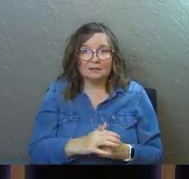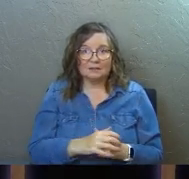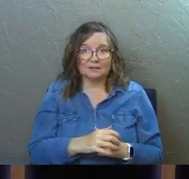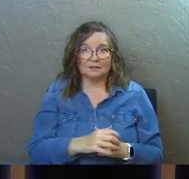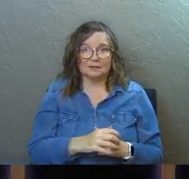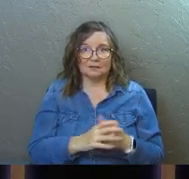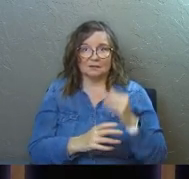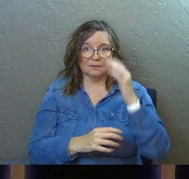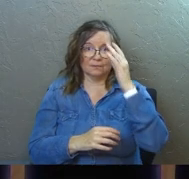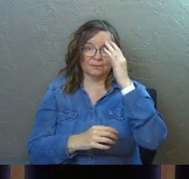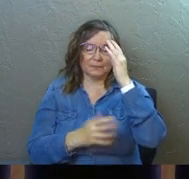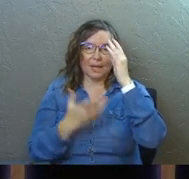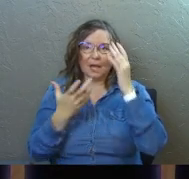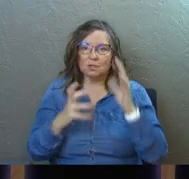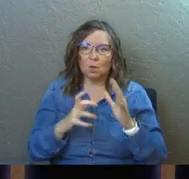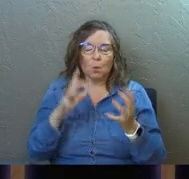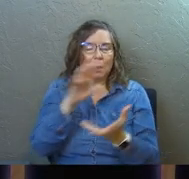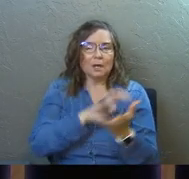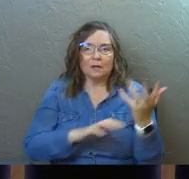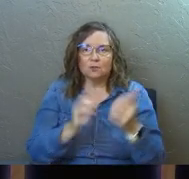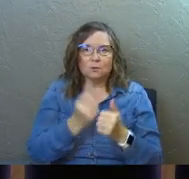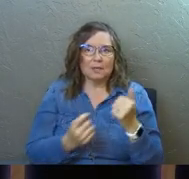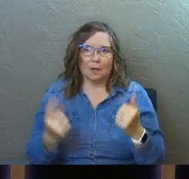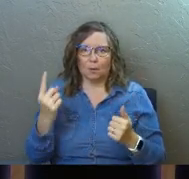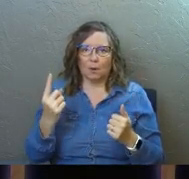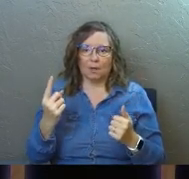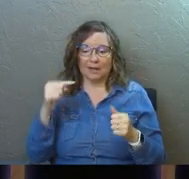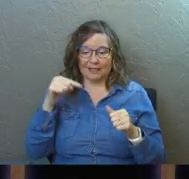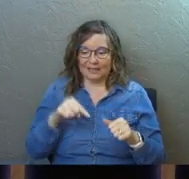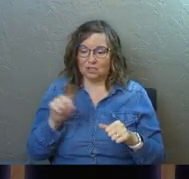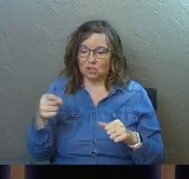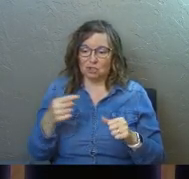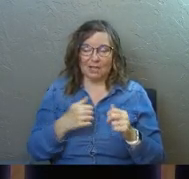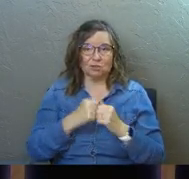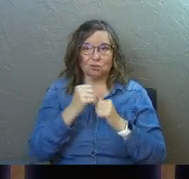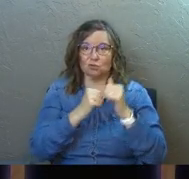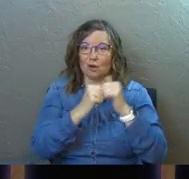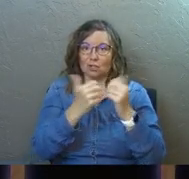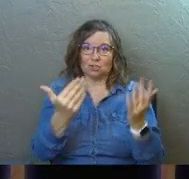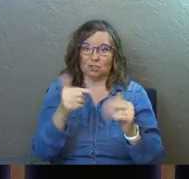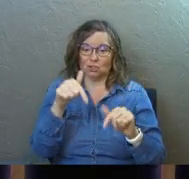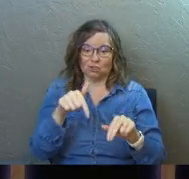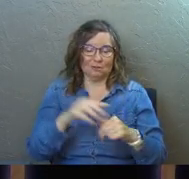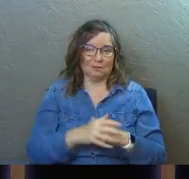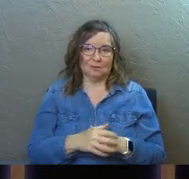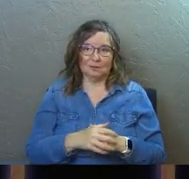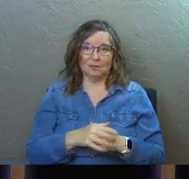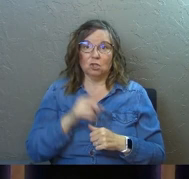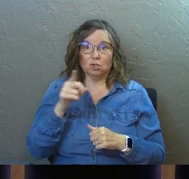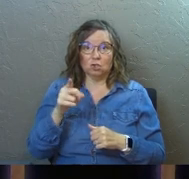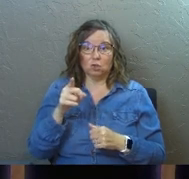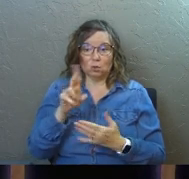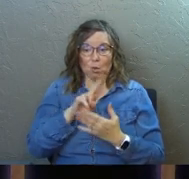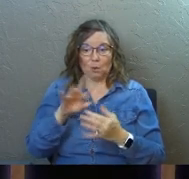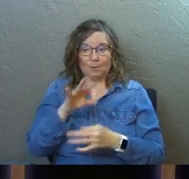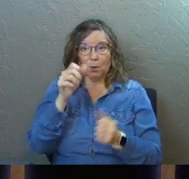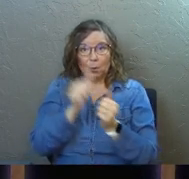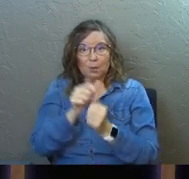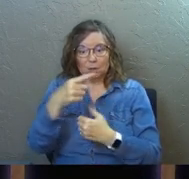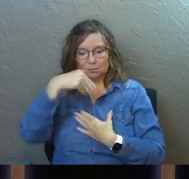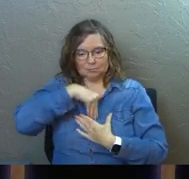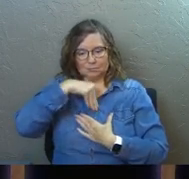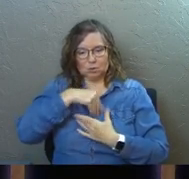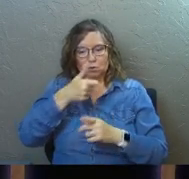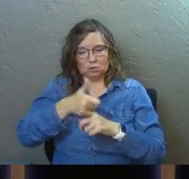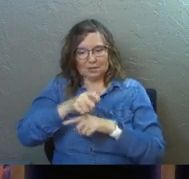not. I don't want to confuse anybody. This is just a structure, guys. You take the Holy Spirit with you.